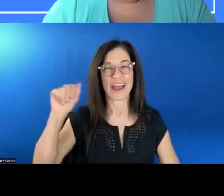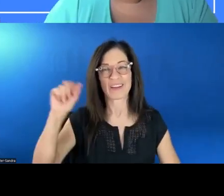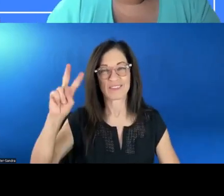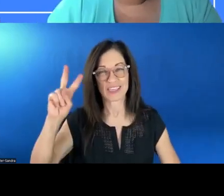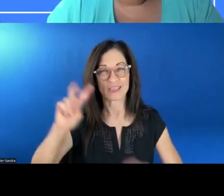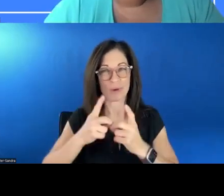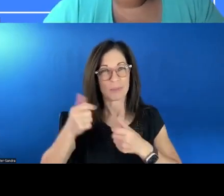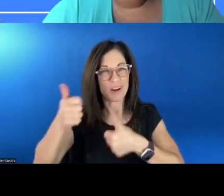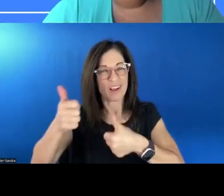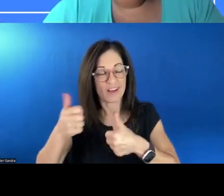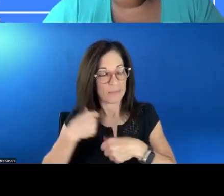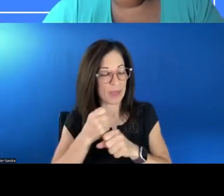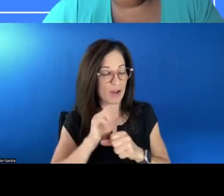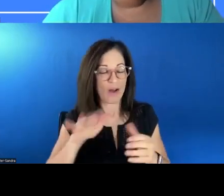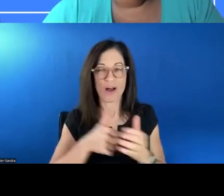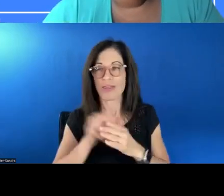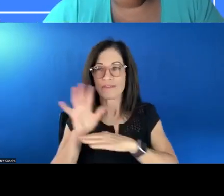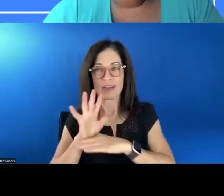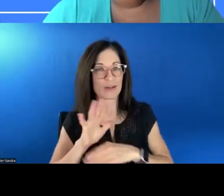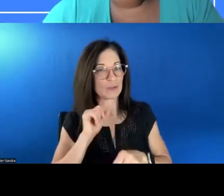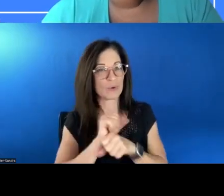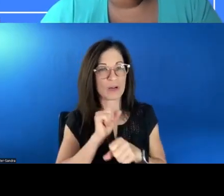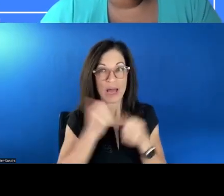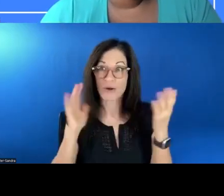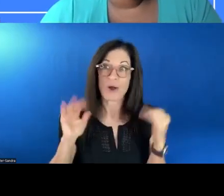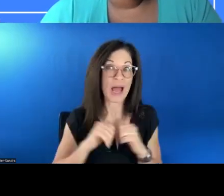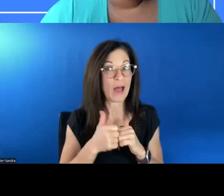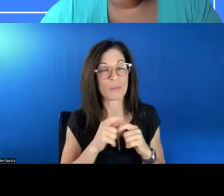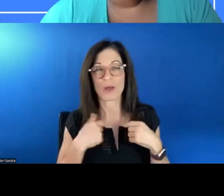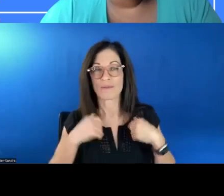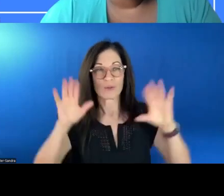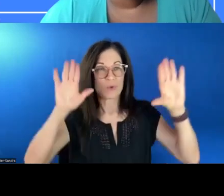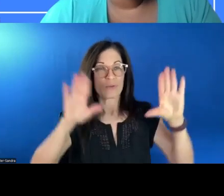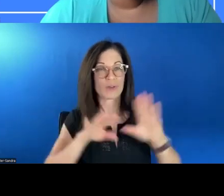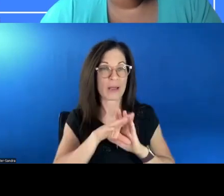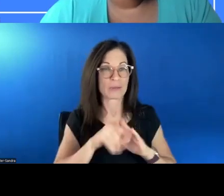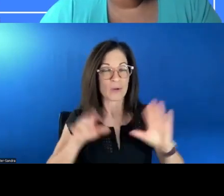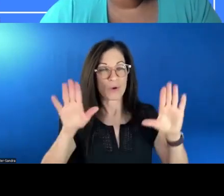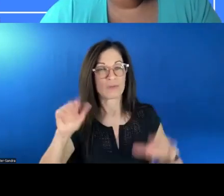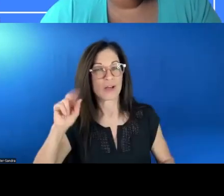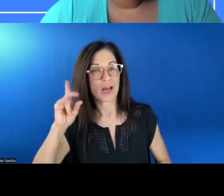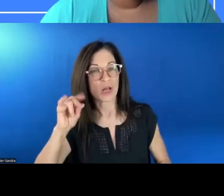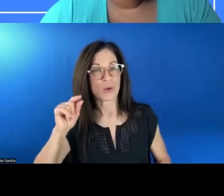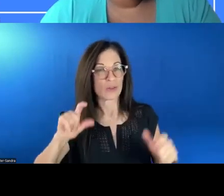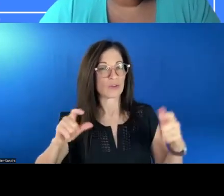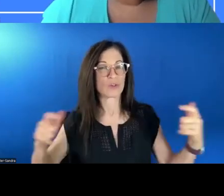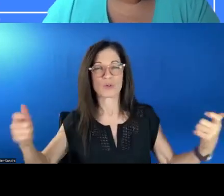making this work. I don't know how they did it, but we have these wonderful cameras and this wonderful audio in this huge